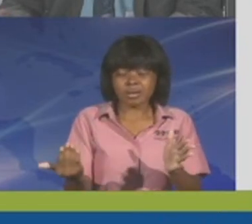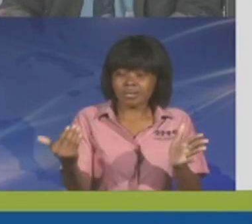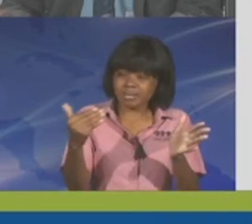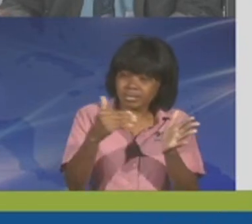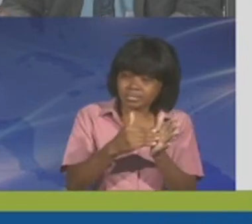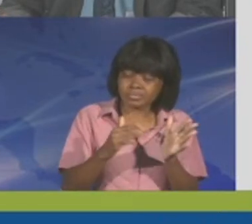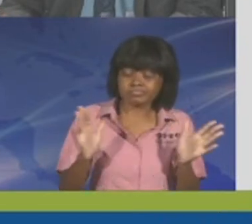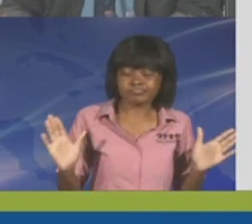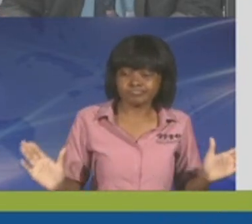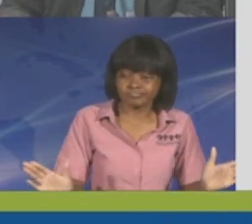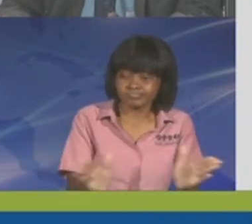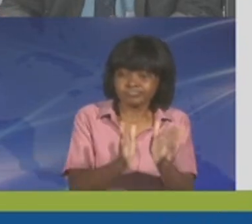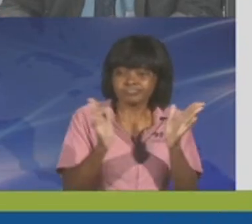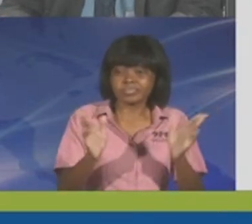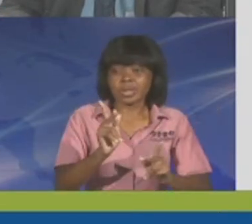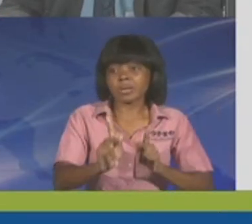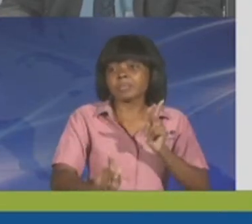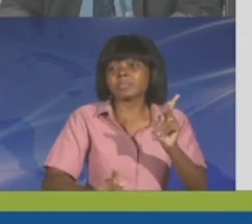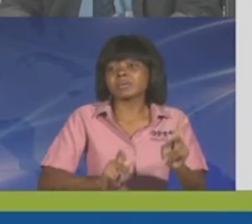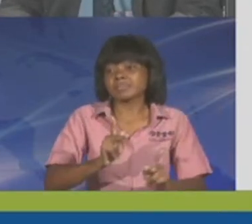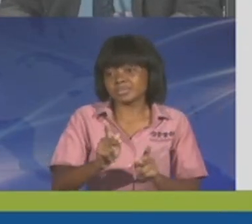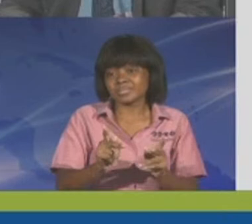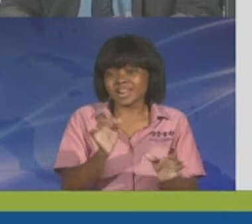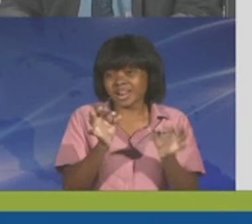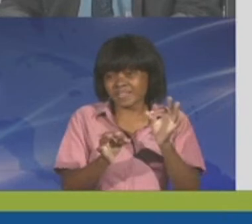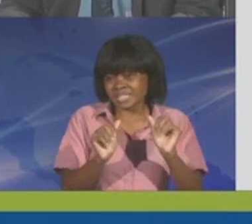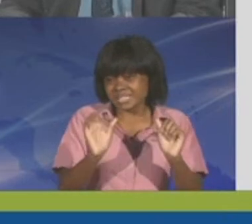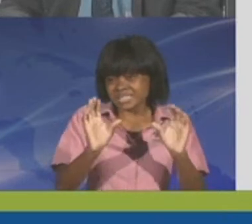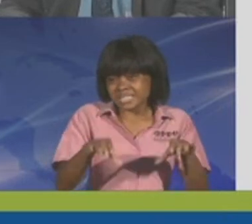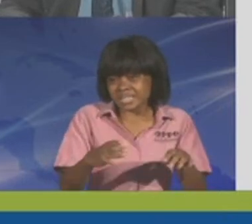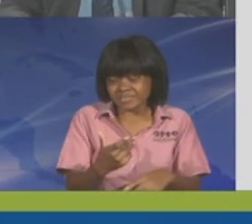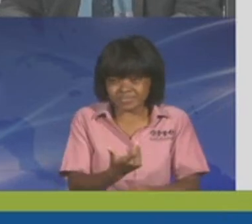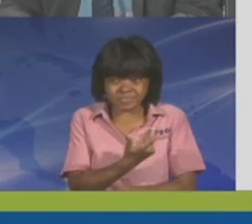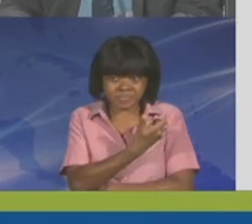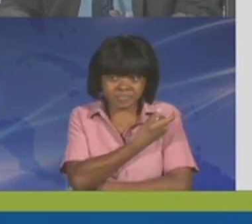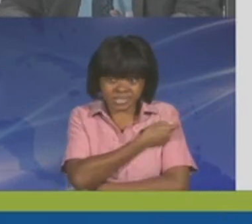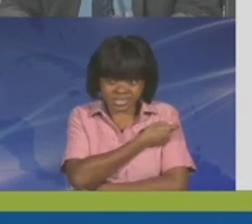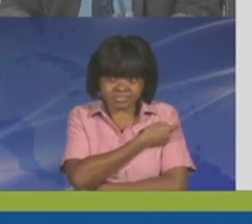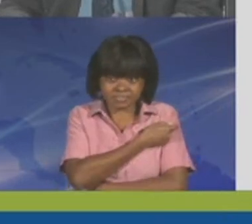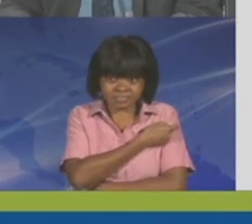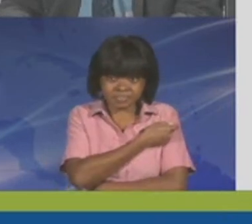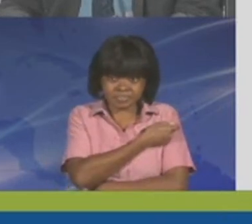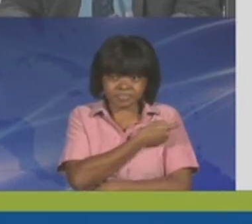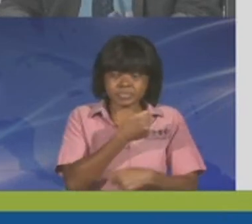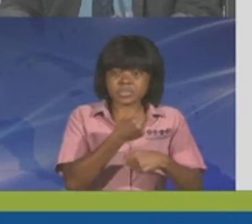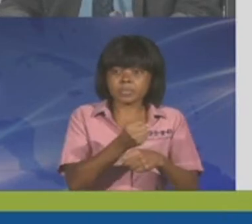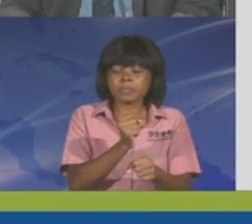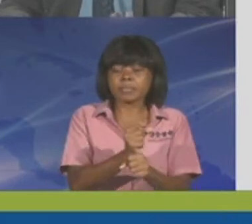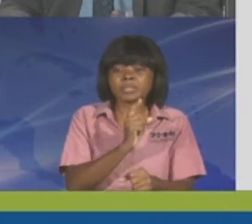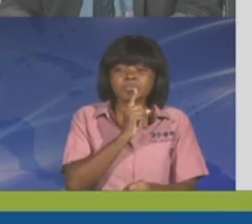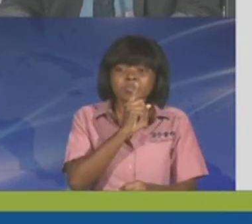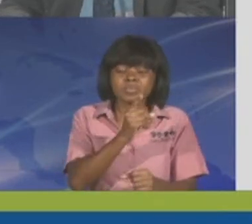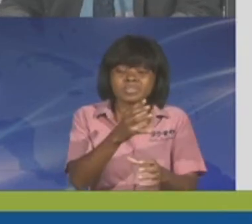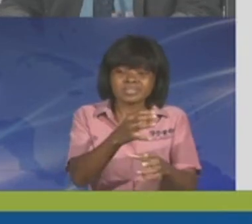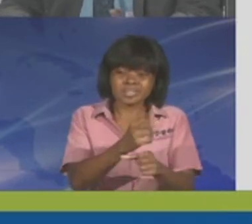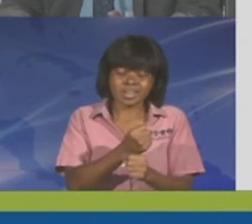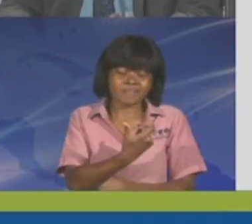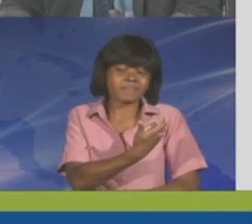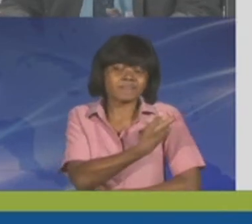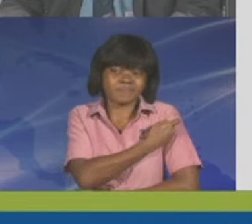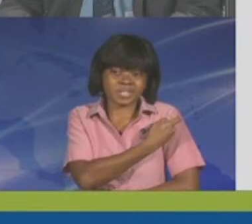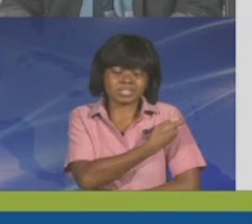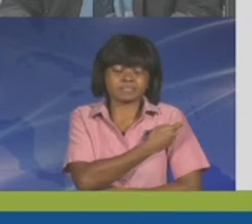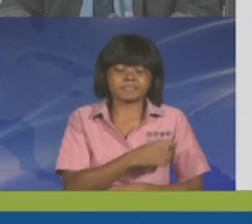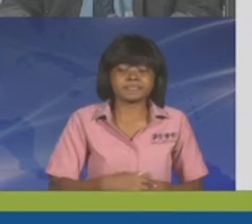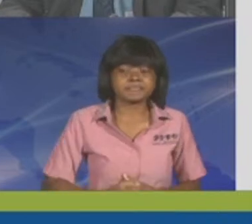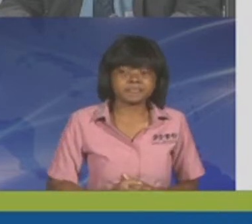recommendation that all those who can be vaccinated, especially those with comorbidities, make sure to avail themselves of the available vaccines to